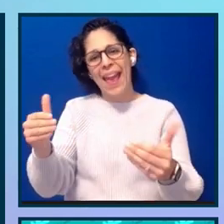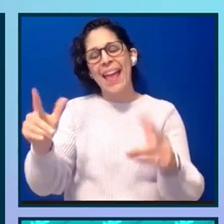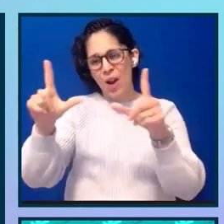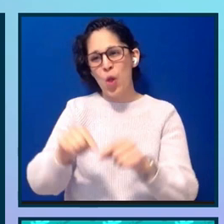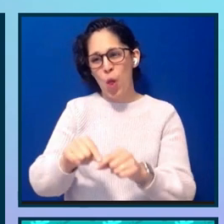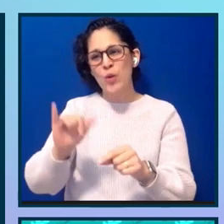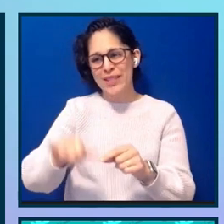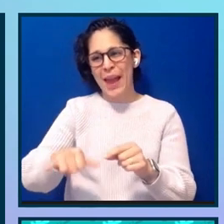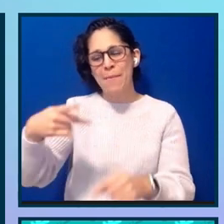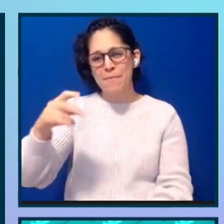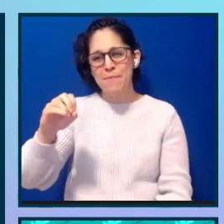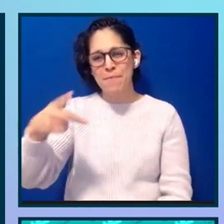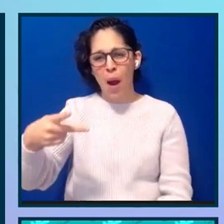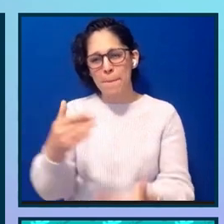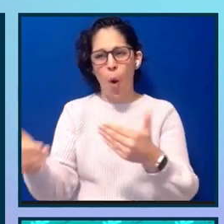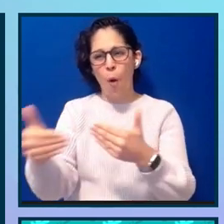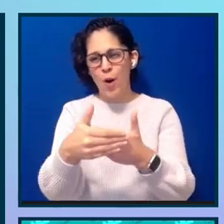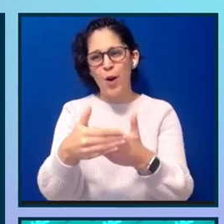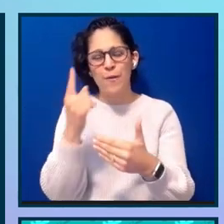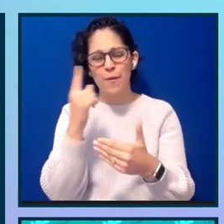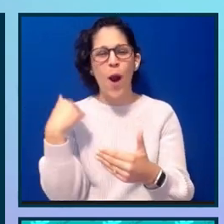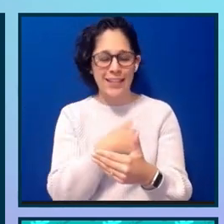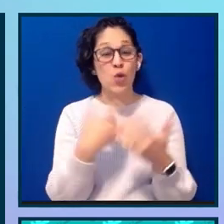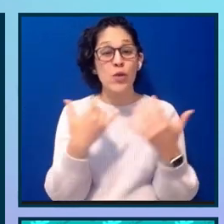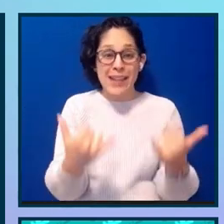popover for us. We are on the landing page.